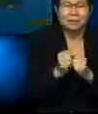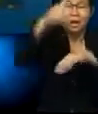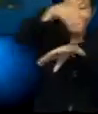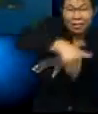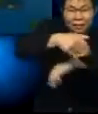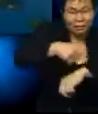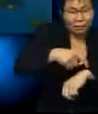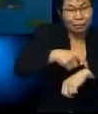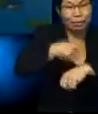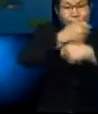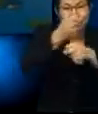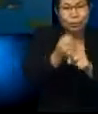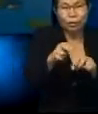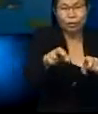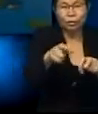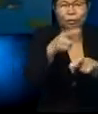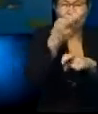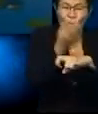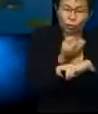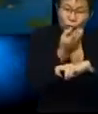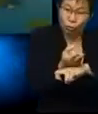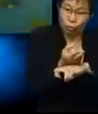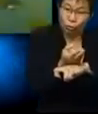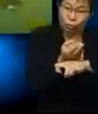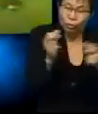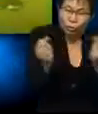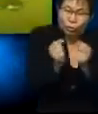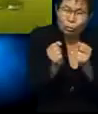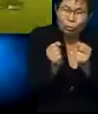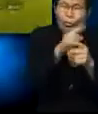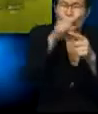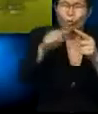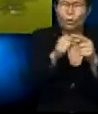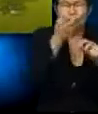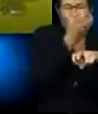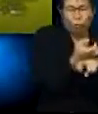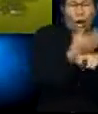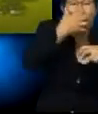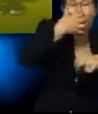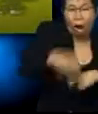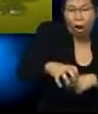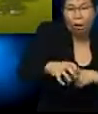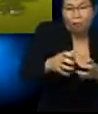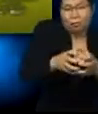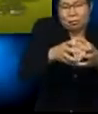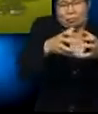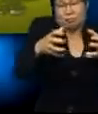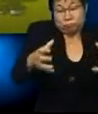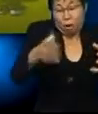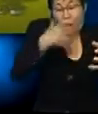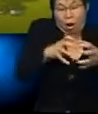and nighttime makes the rock cold. When a rock is hot, it